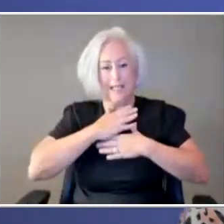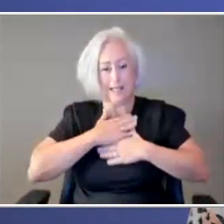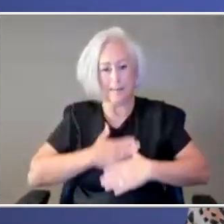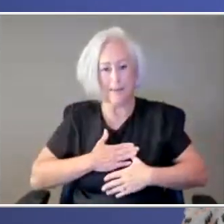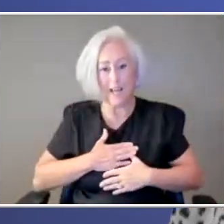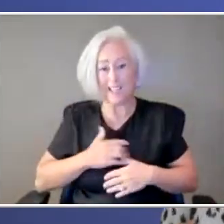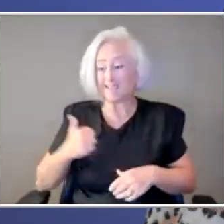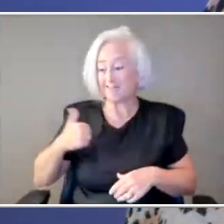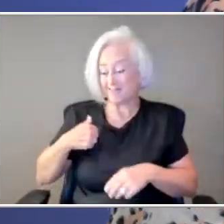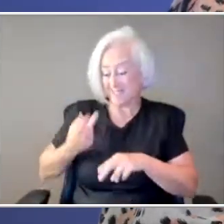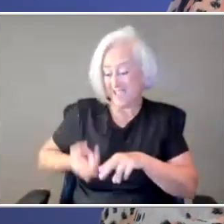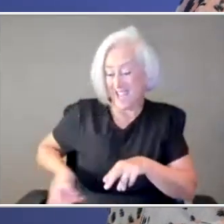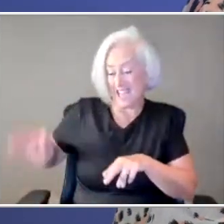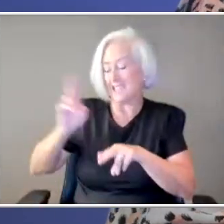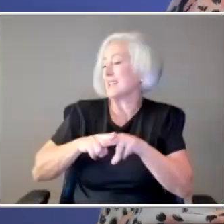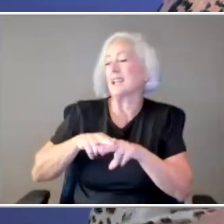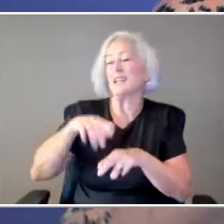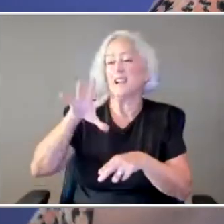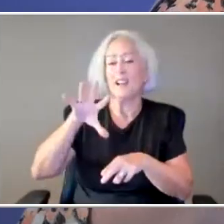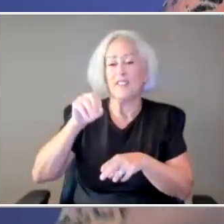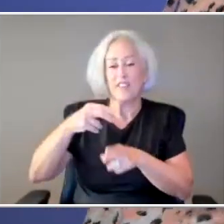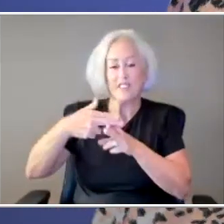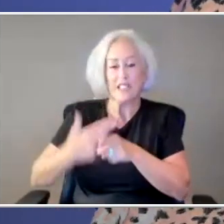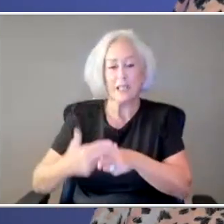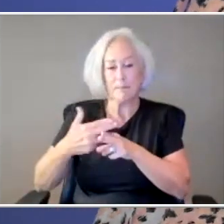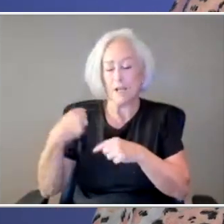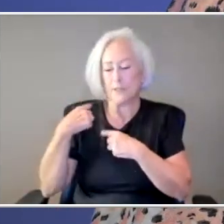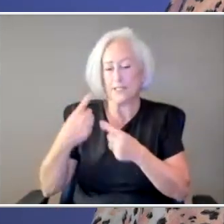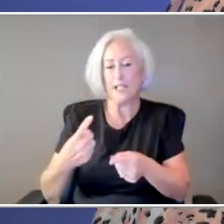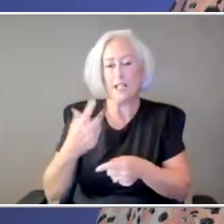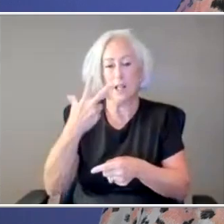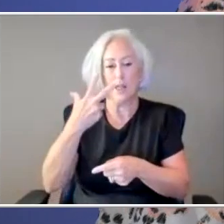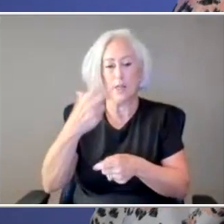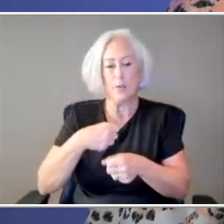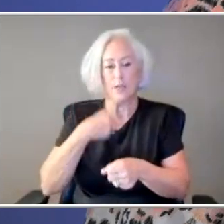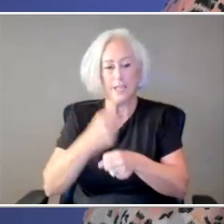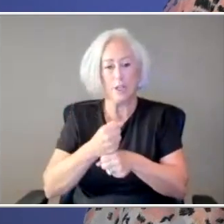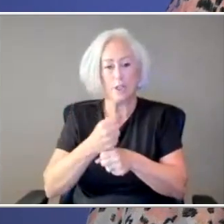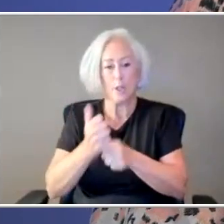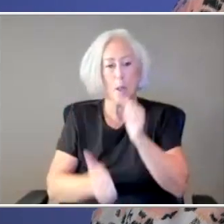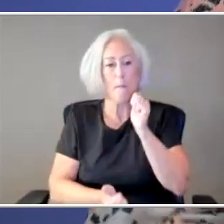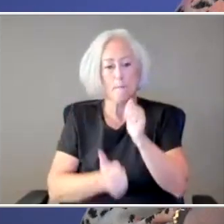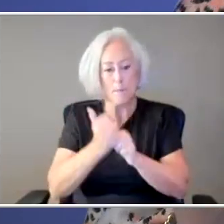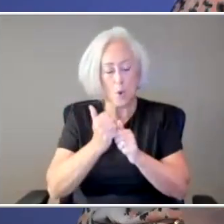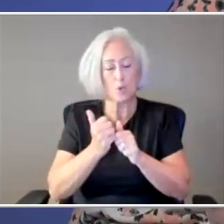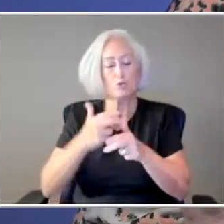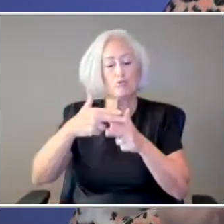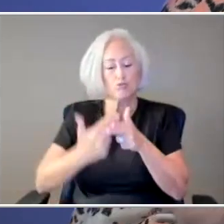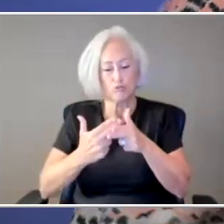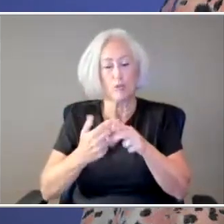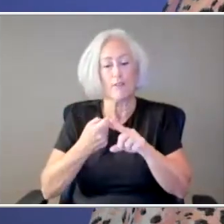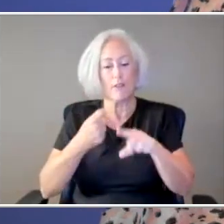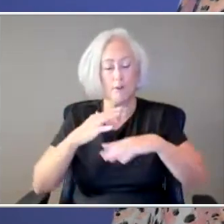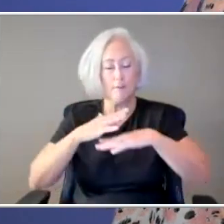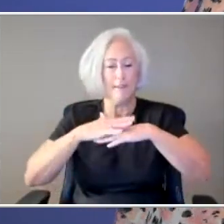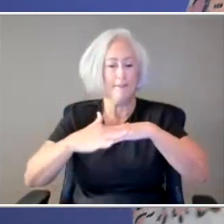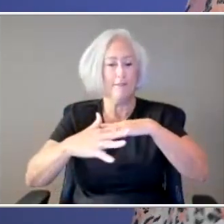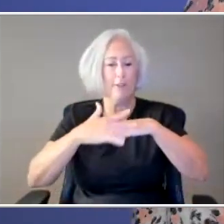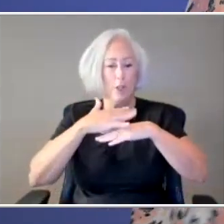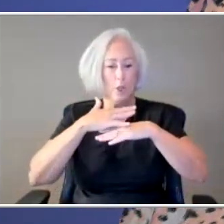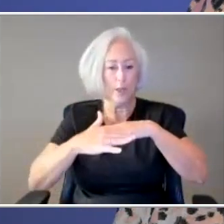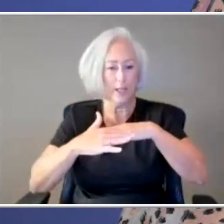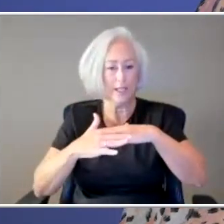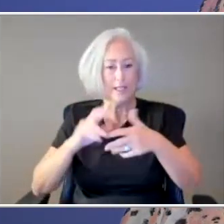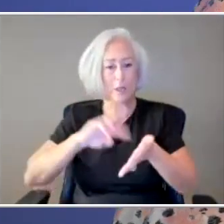in the last 3 years, just mostly of fluid. So, it's impossible for me to walk or move or